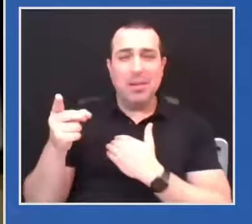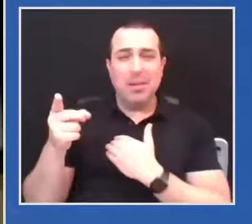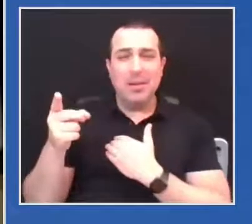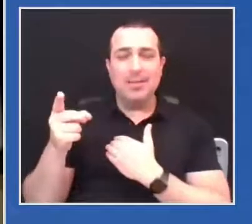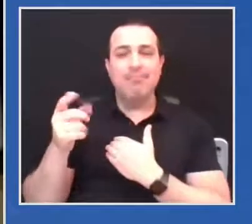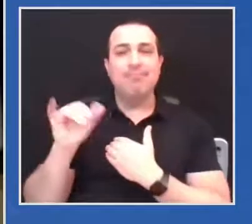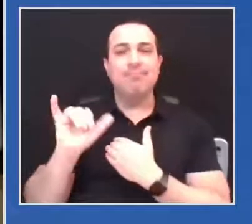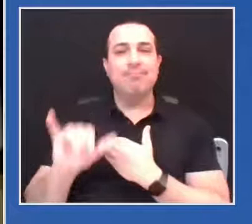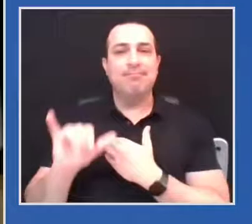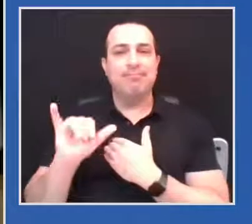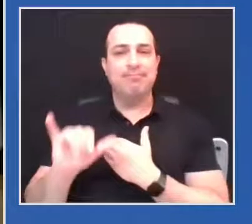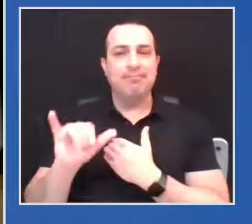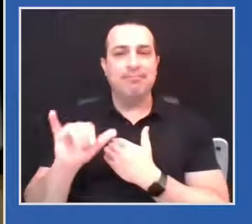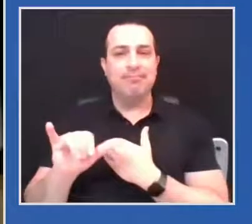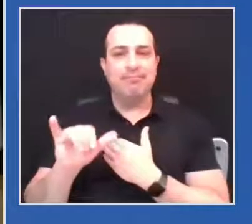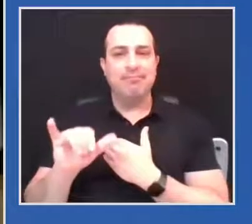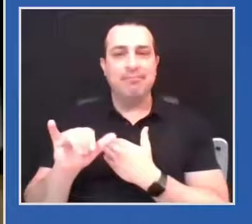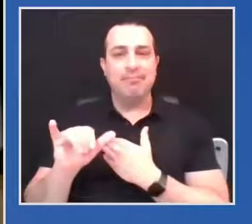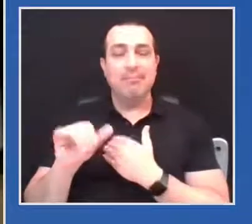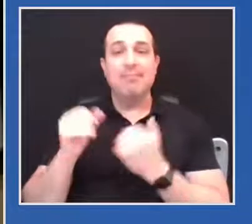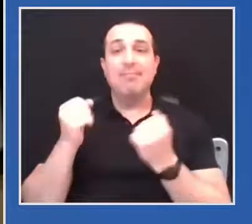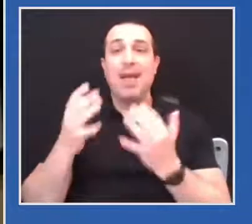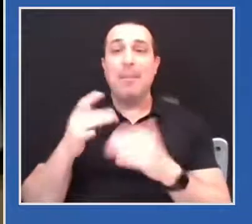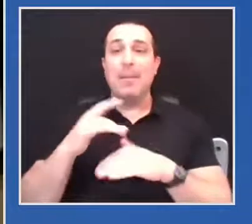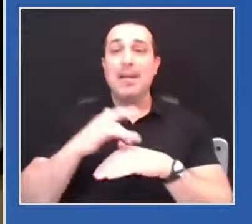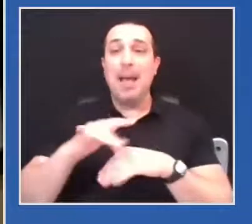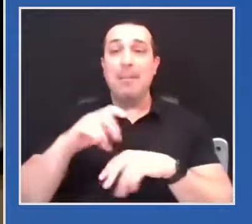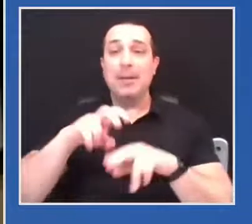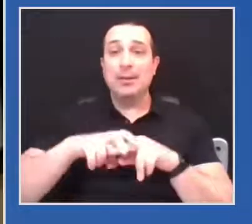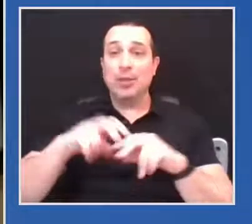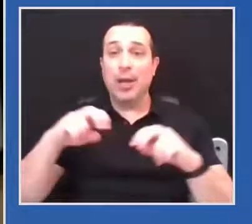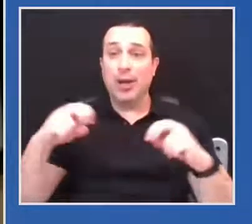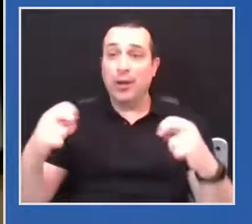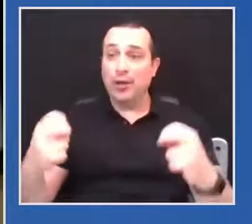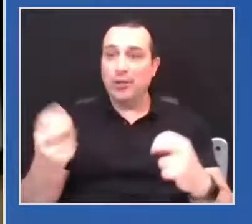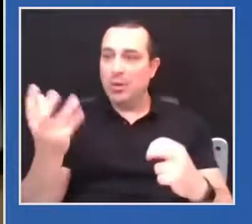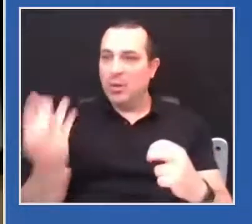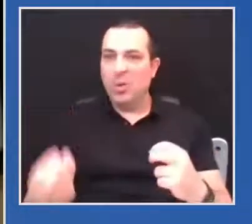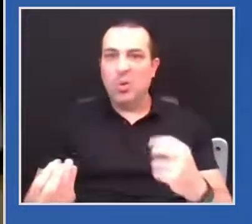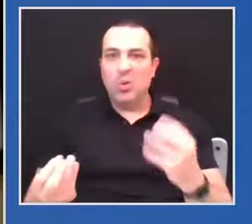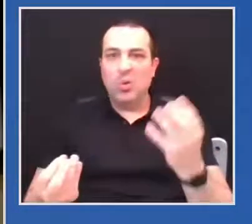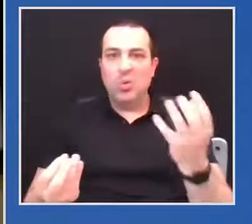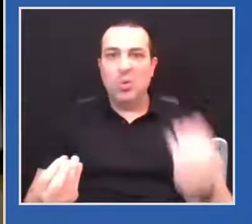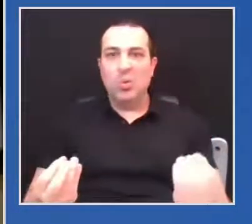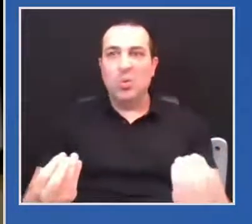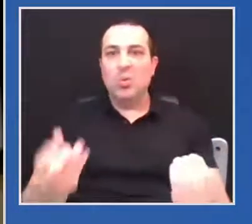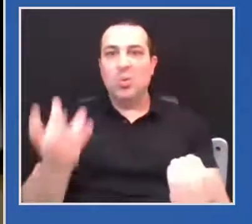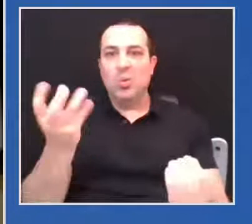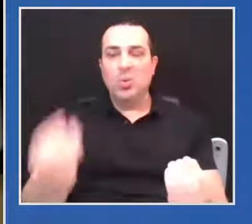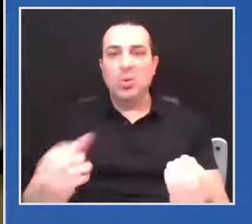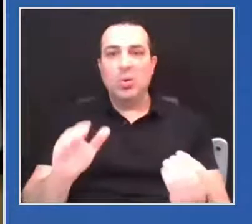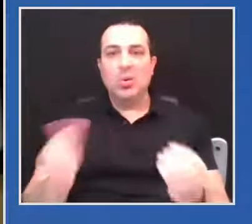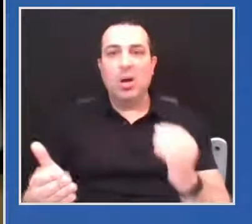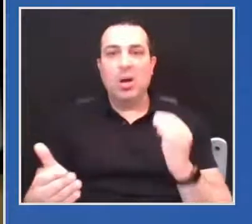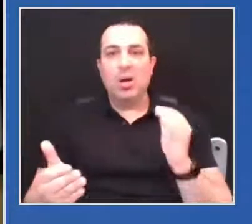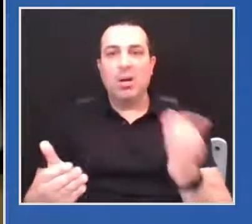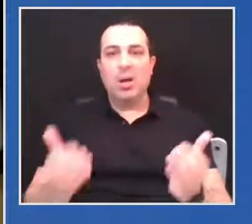chairs are around the dining room table tonight because of his negligence?